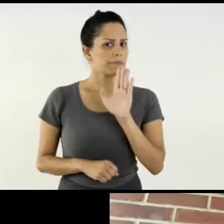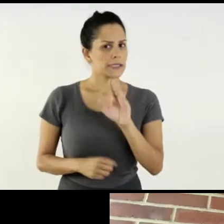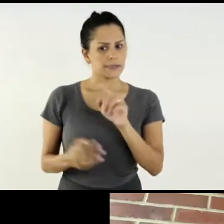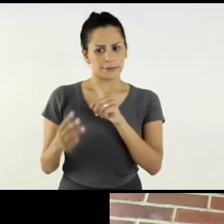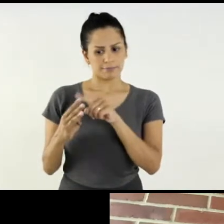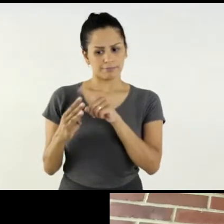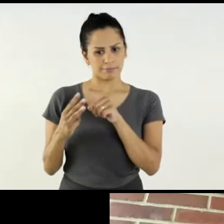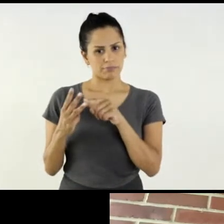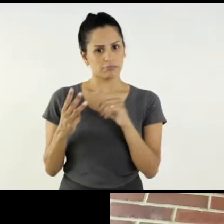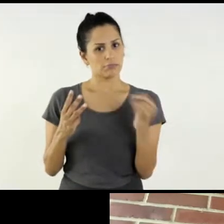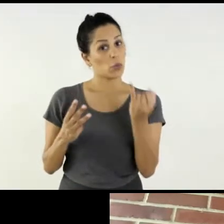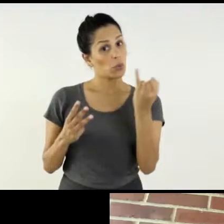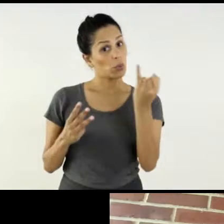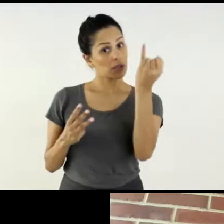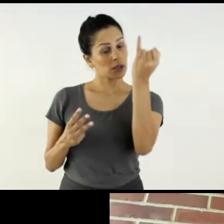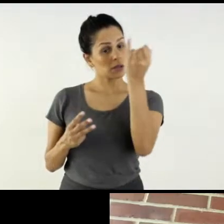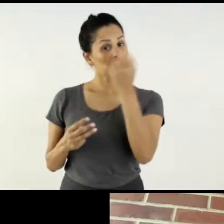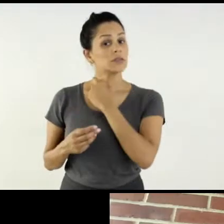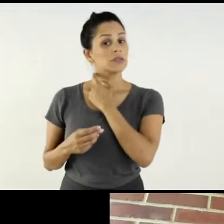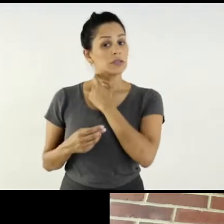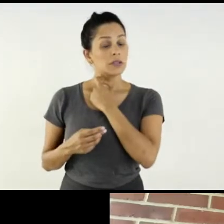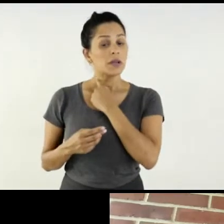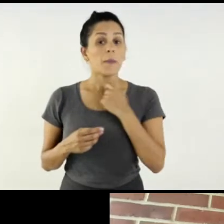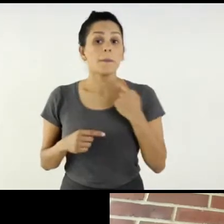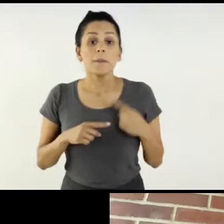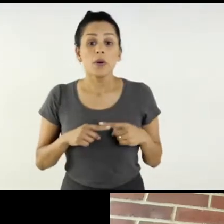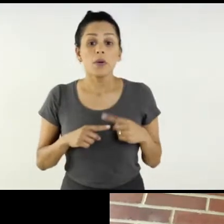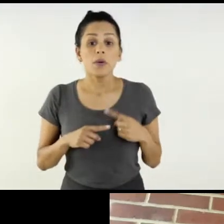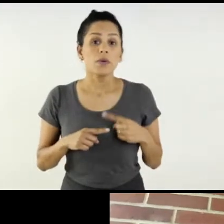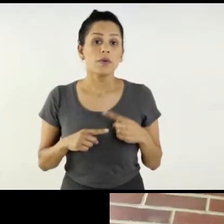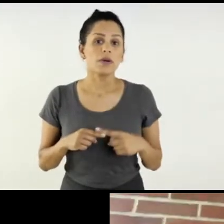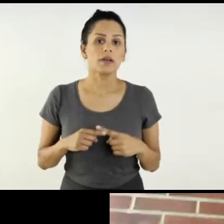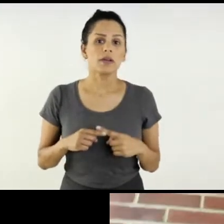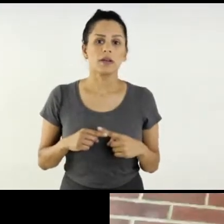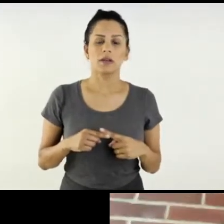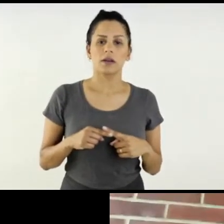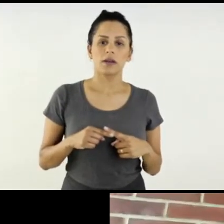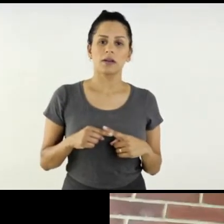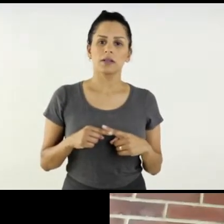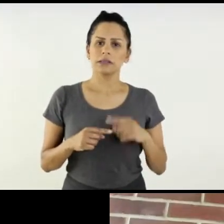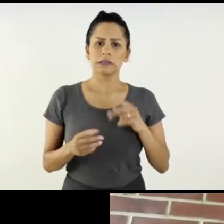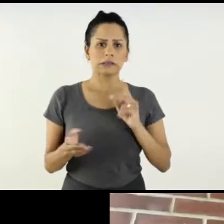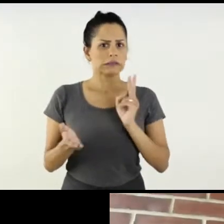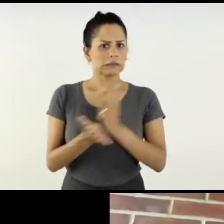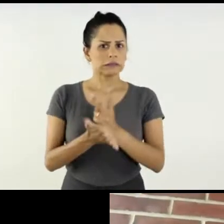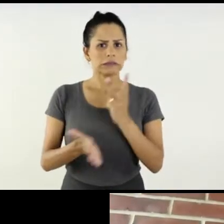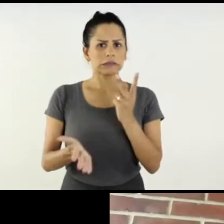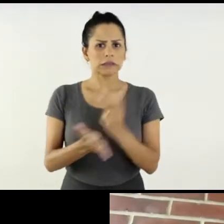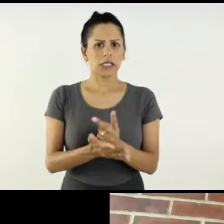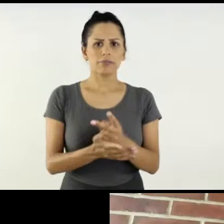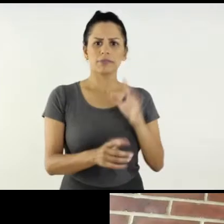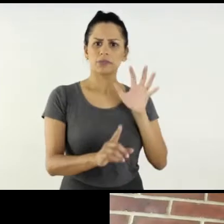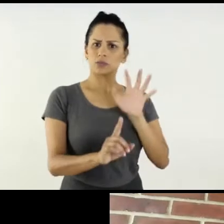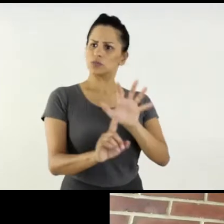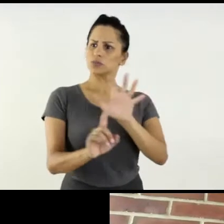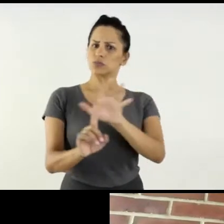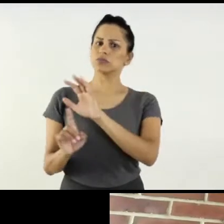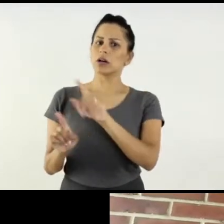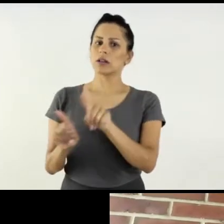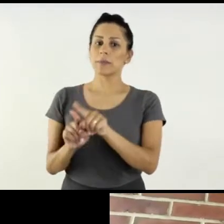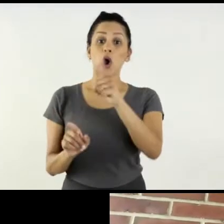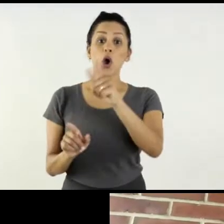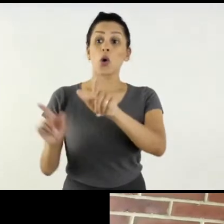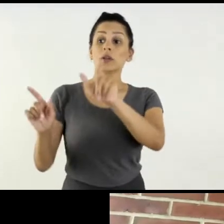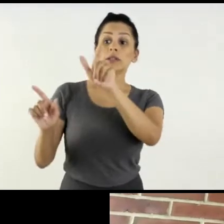they had a certain impact, right, in supporting other women photographers. And I think that some of